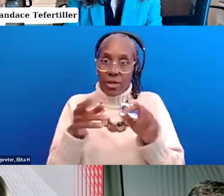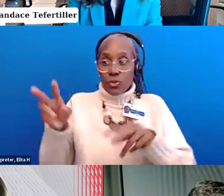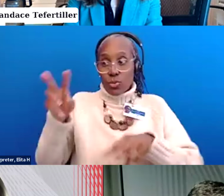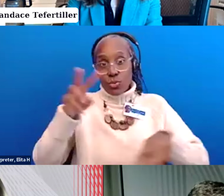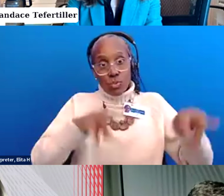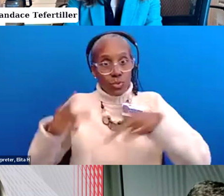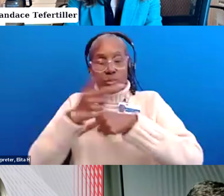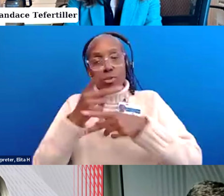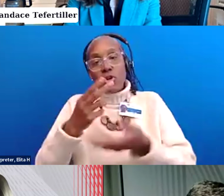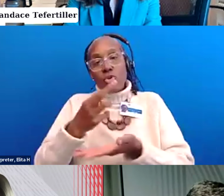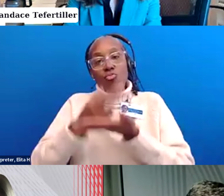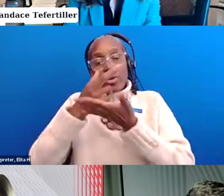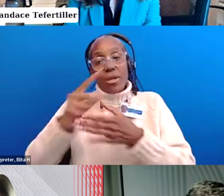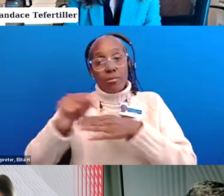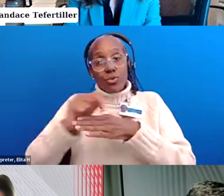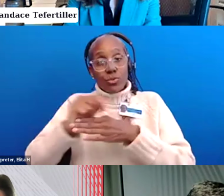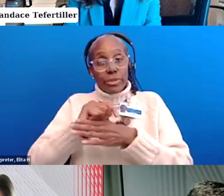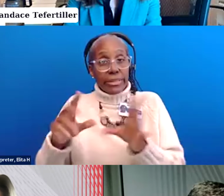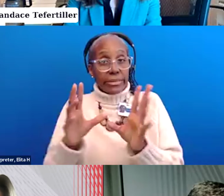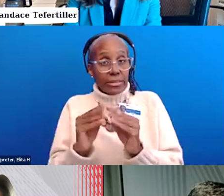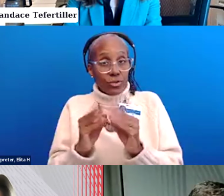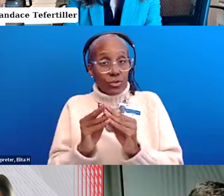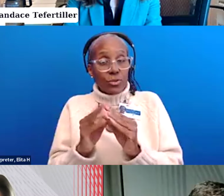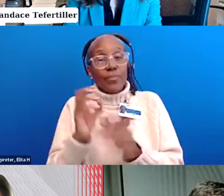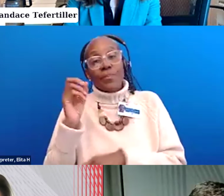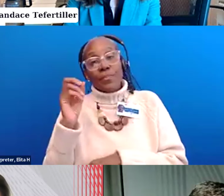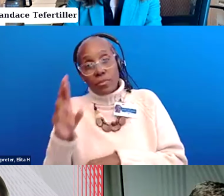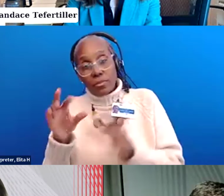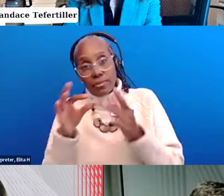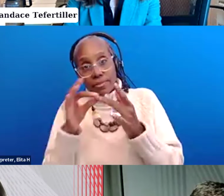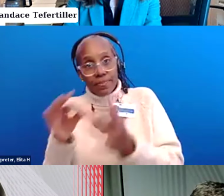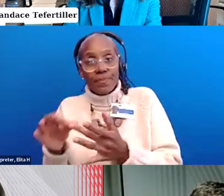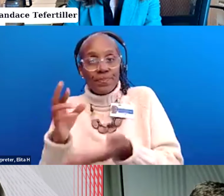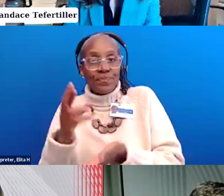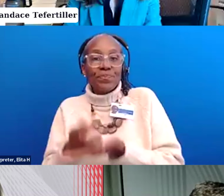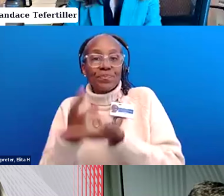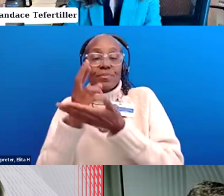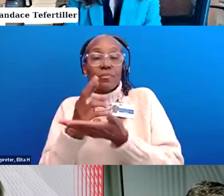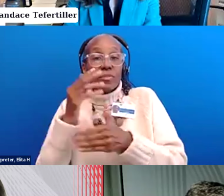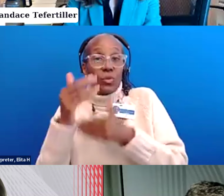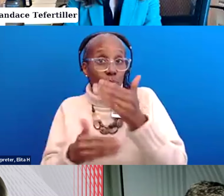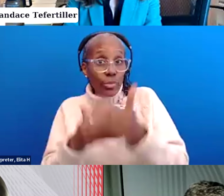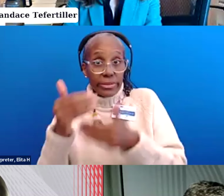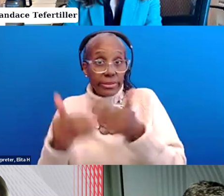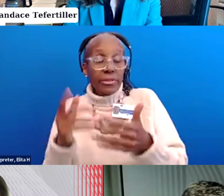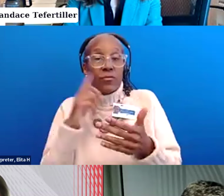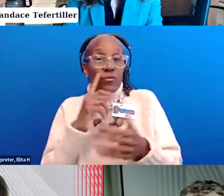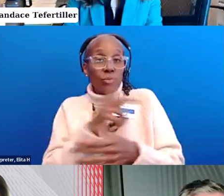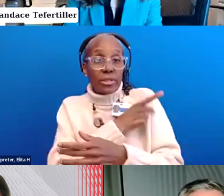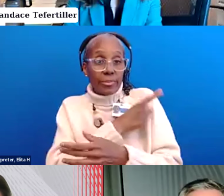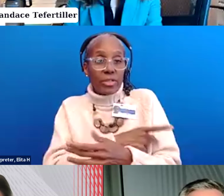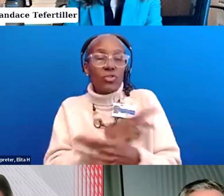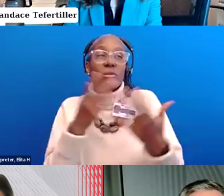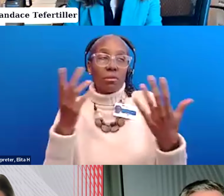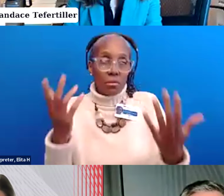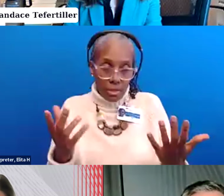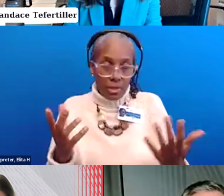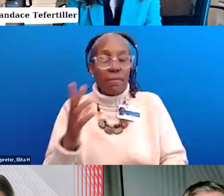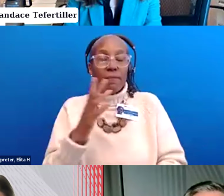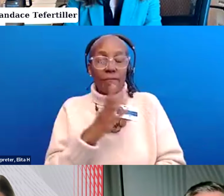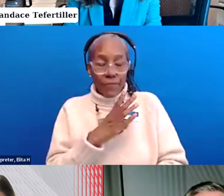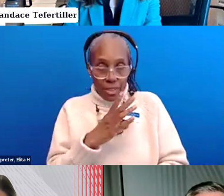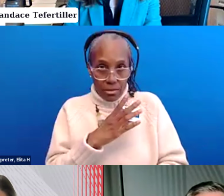supervises rehabilitation training sessions and or guides the rehabilitation process for a patient, then that's